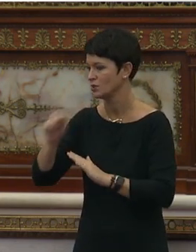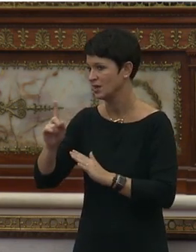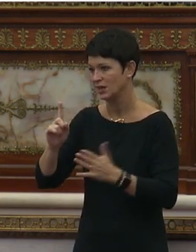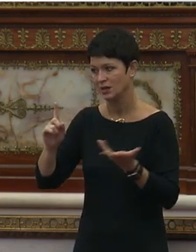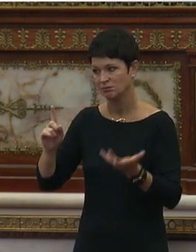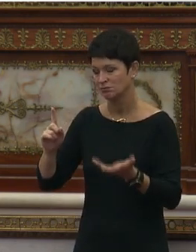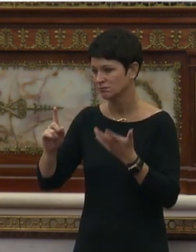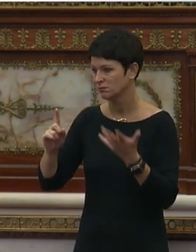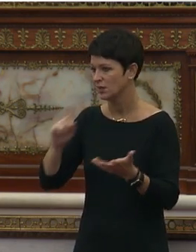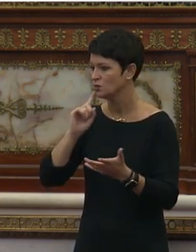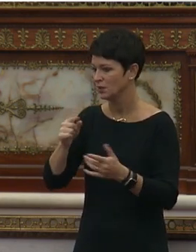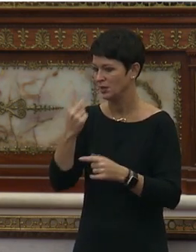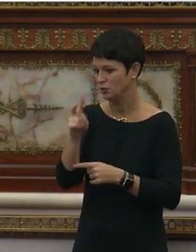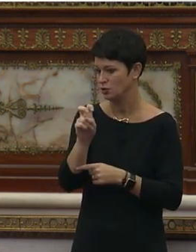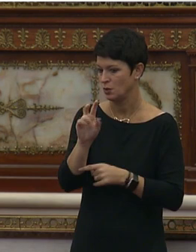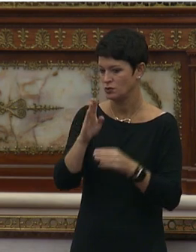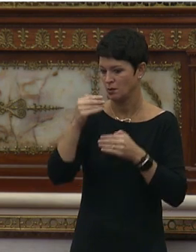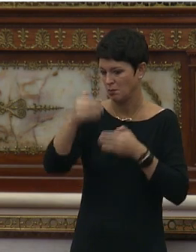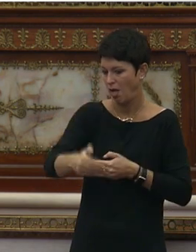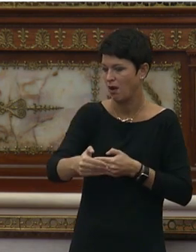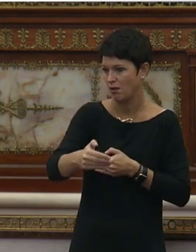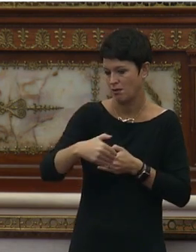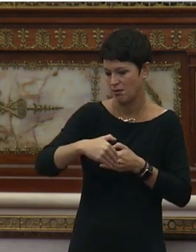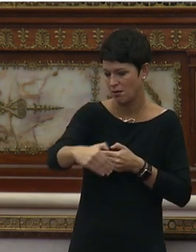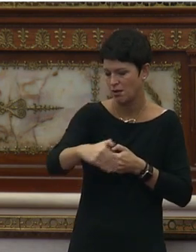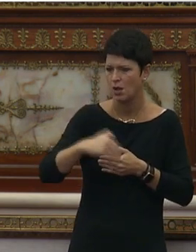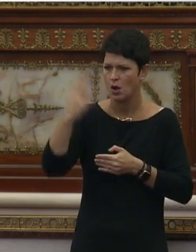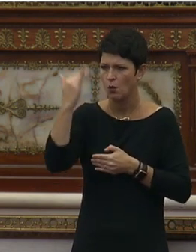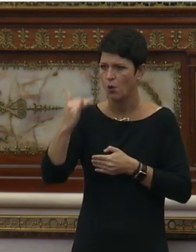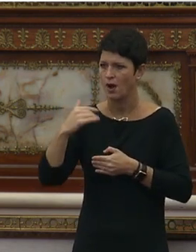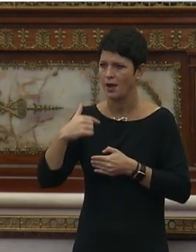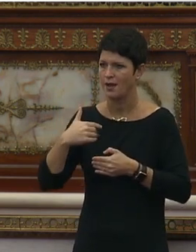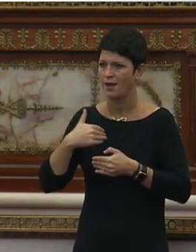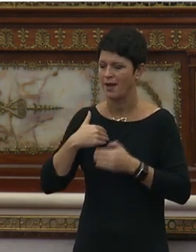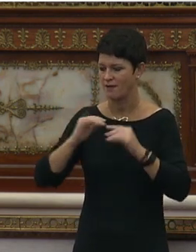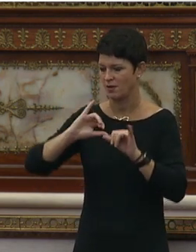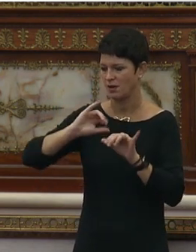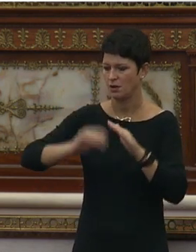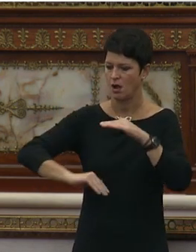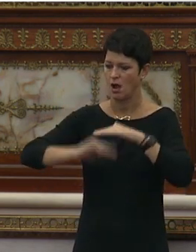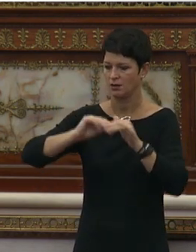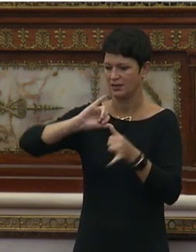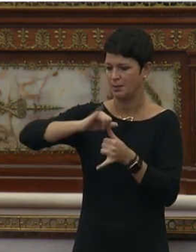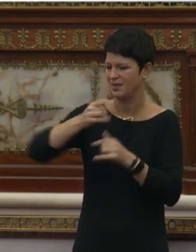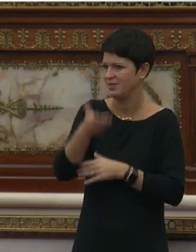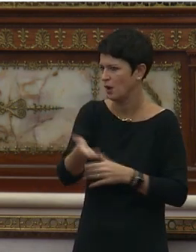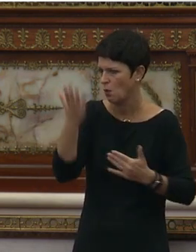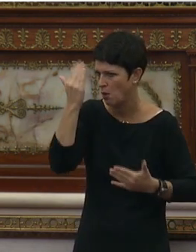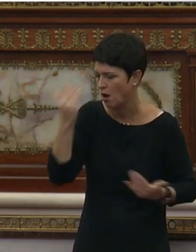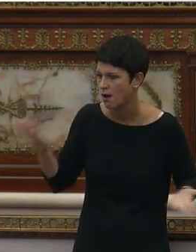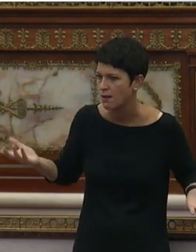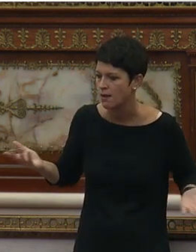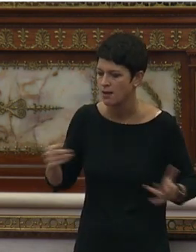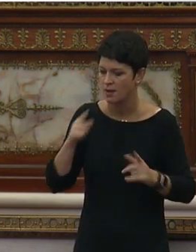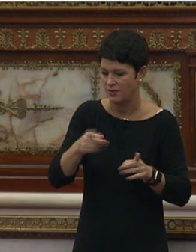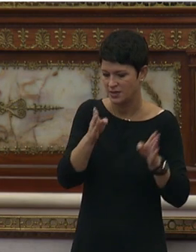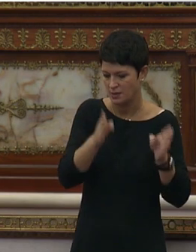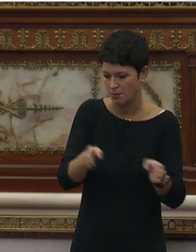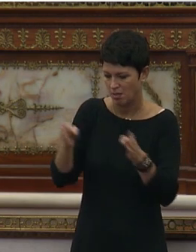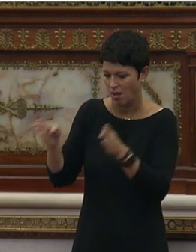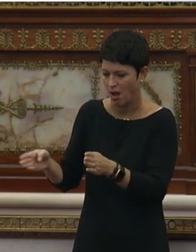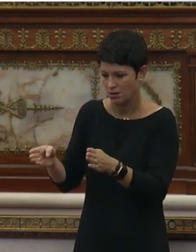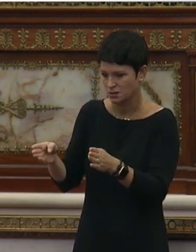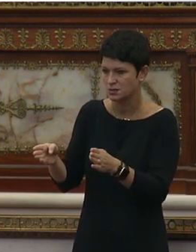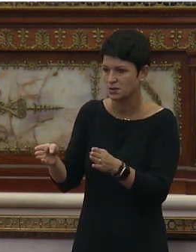really only the 200 block. So why have a height limit there? The reason is that these blocks are